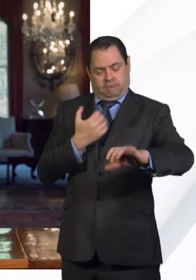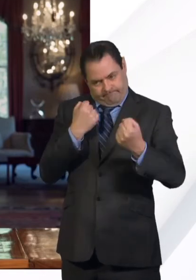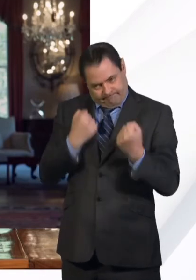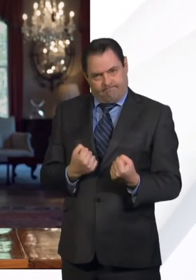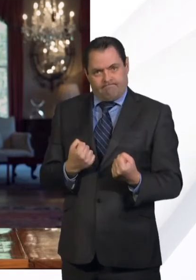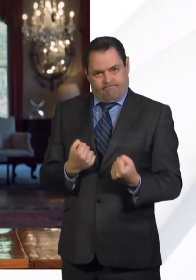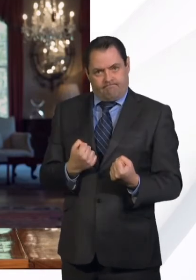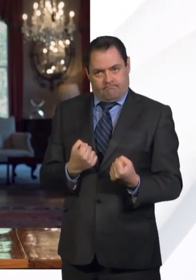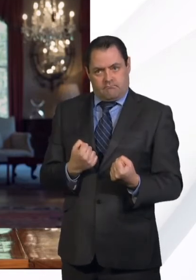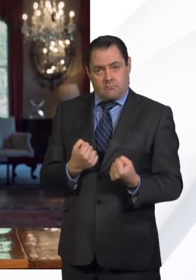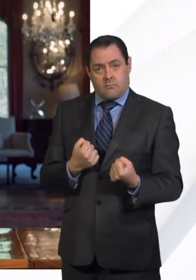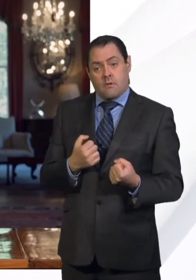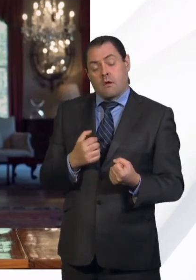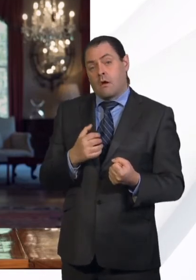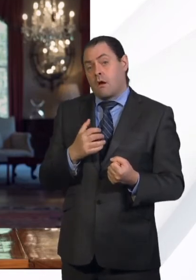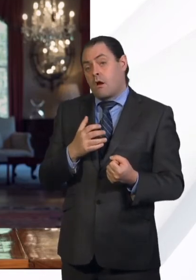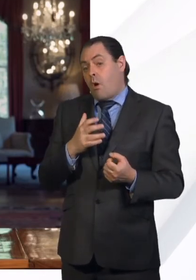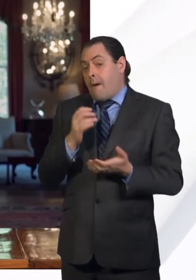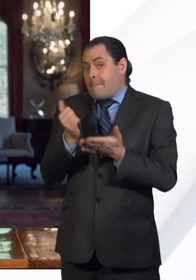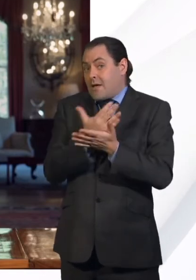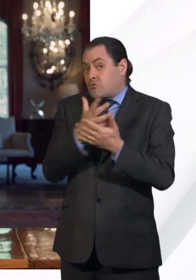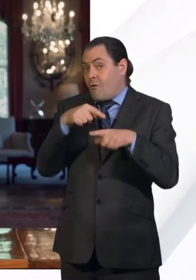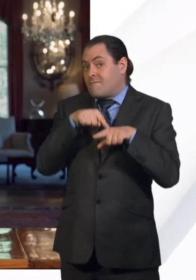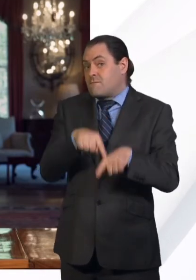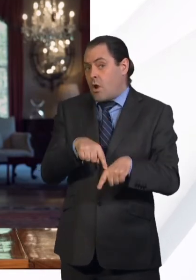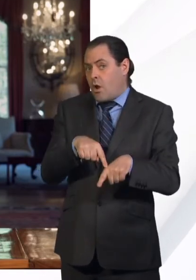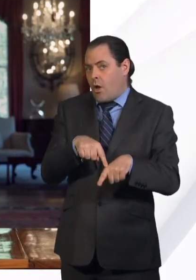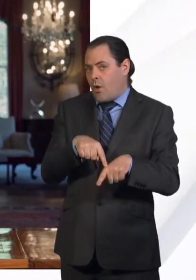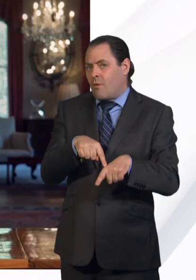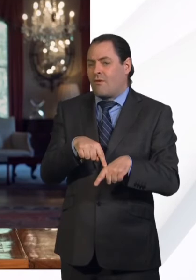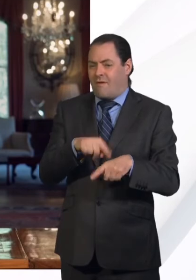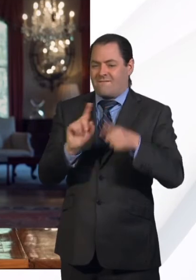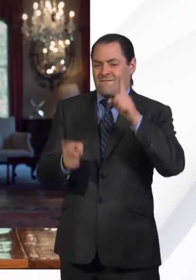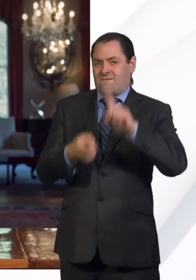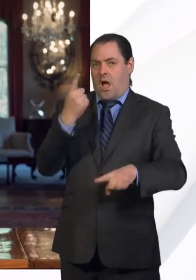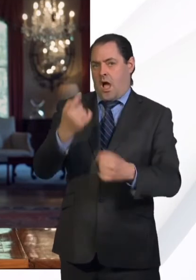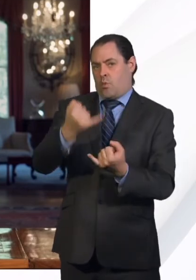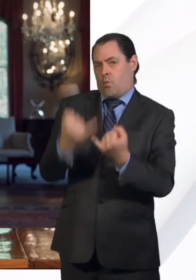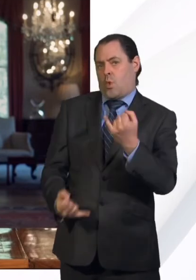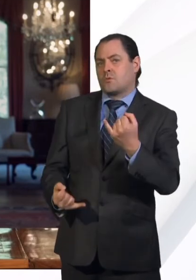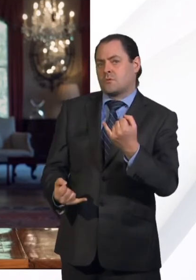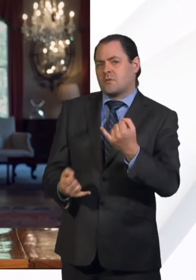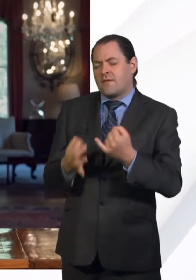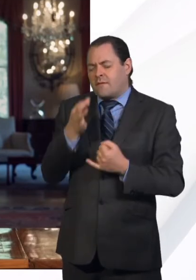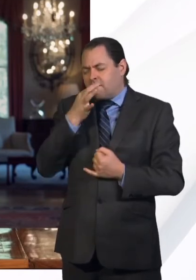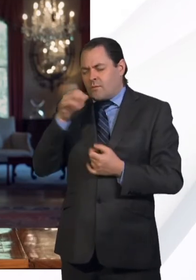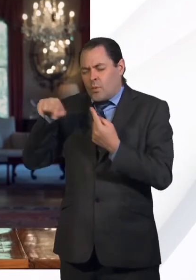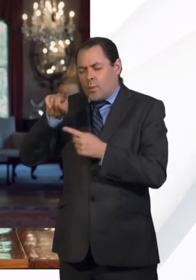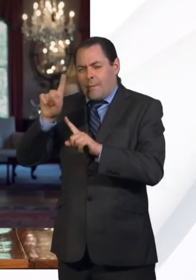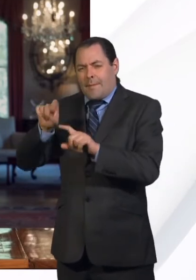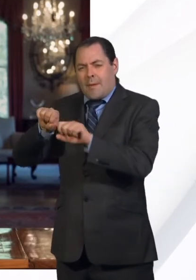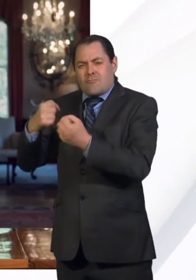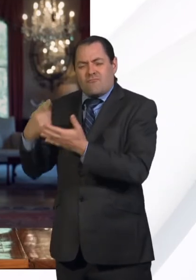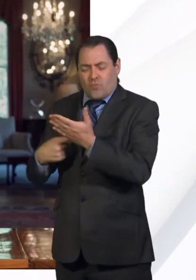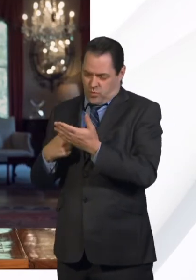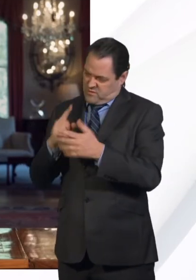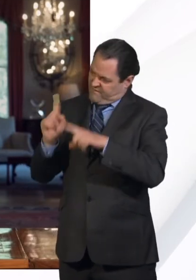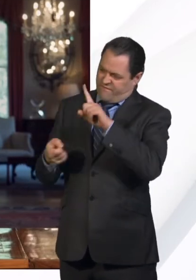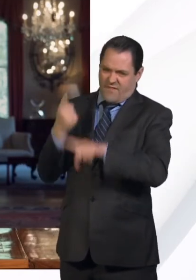will increase the fines for the small minority who break them. And so, every